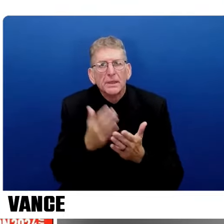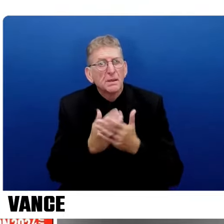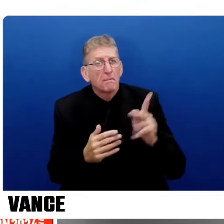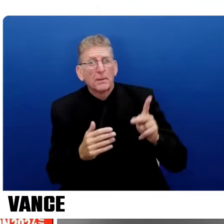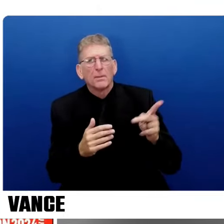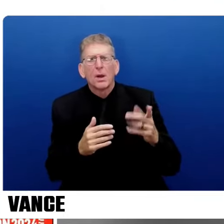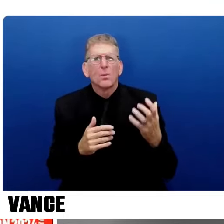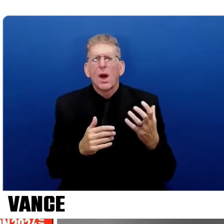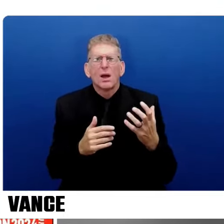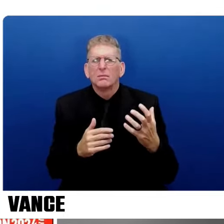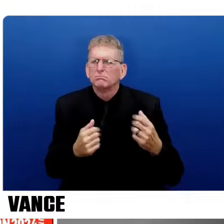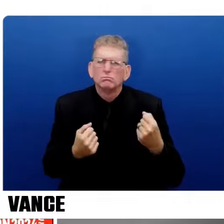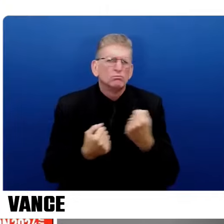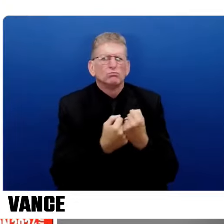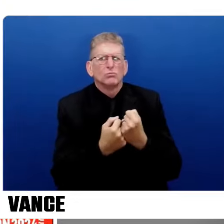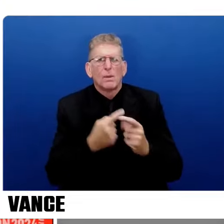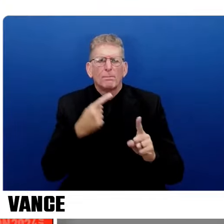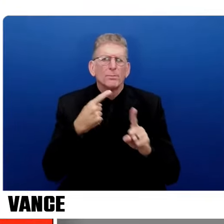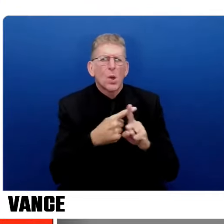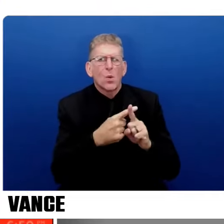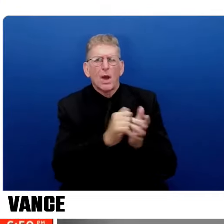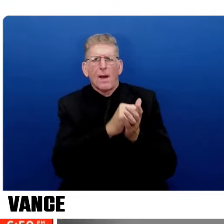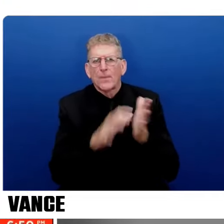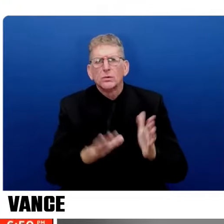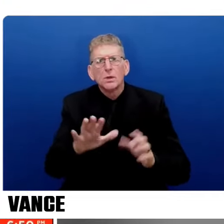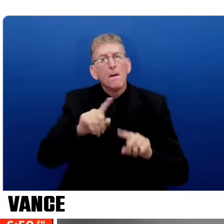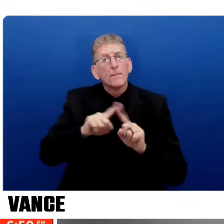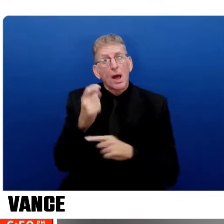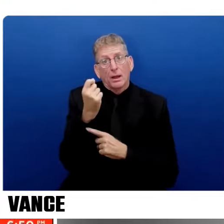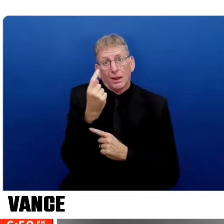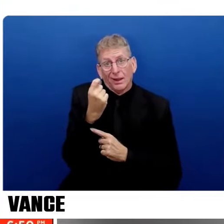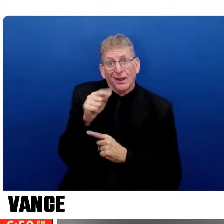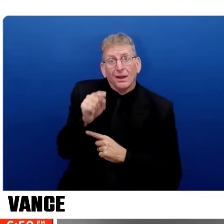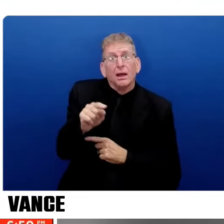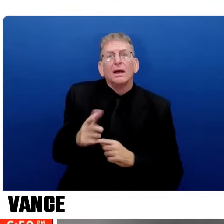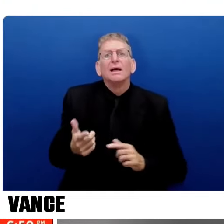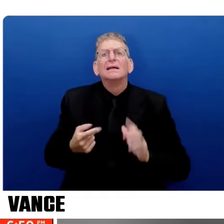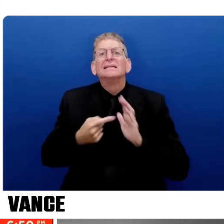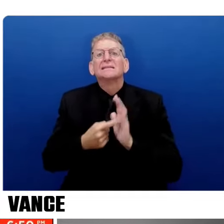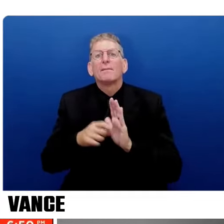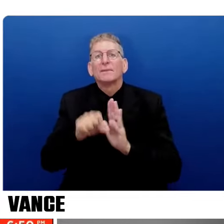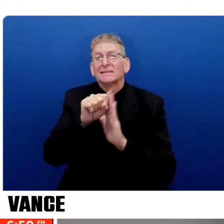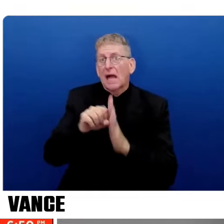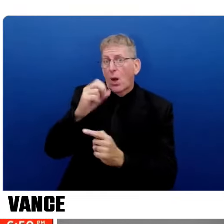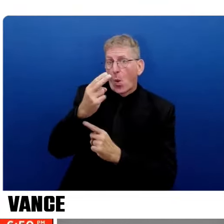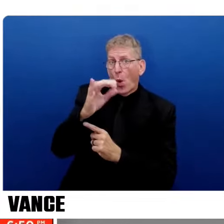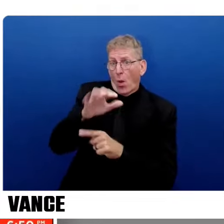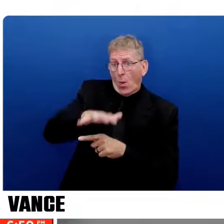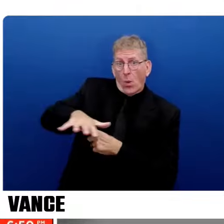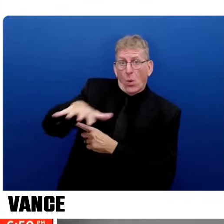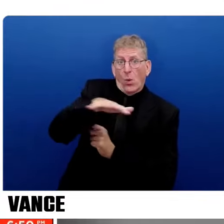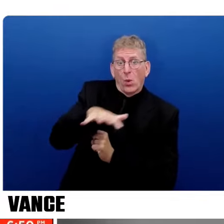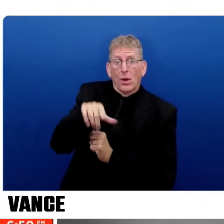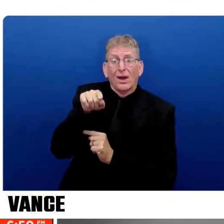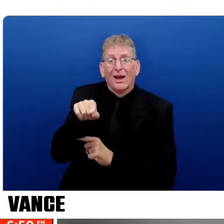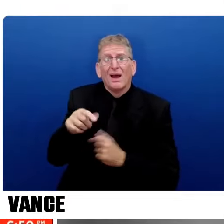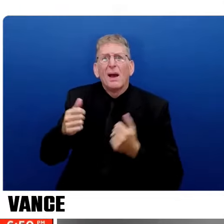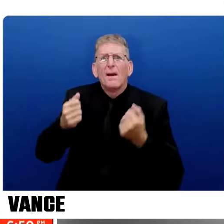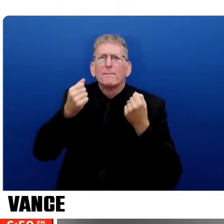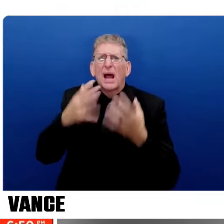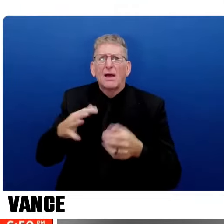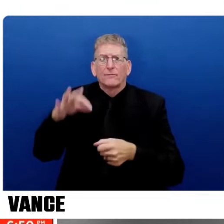2023, and the people of Ohio voted overwhelmingly, by the way, against my position. And I think that what I learned from that, Nora, is that we've